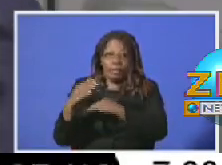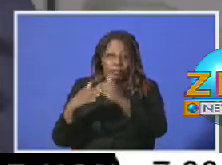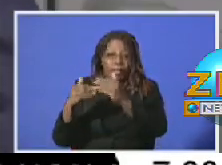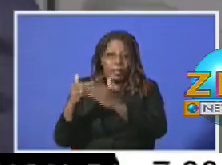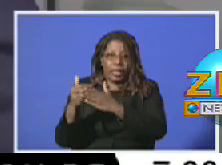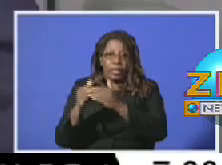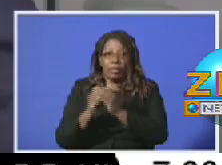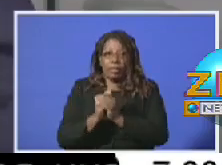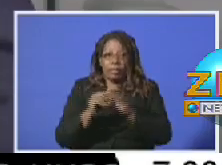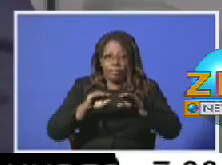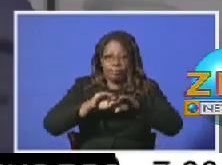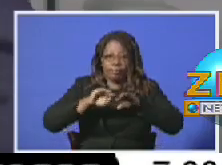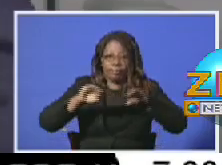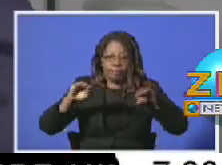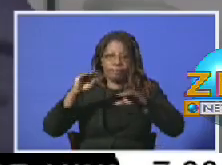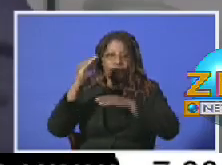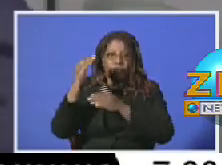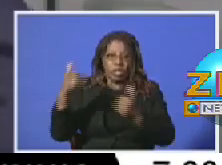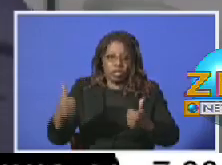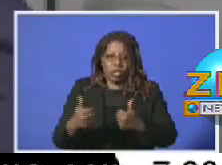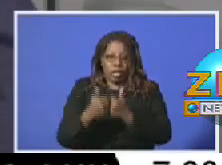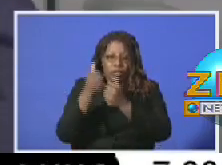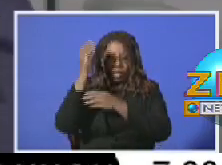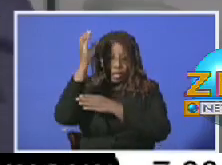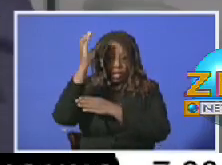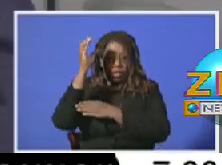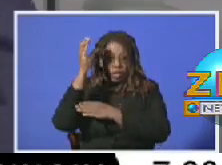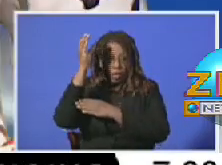isolate the challenges and concerns.